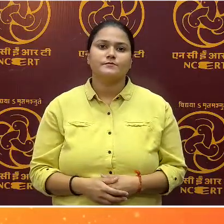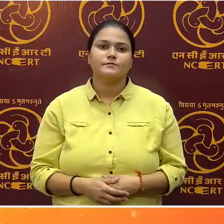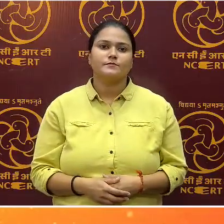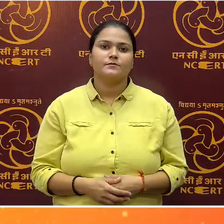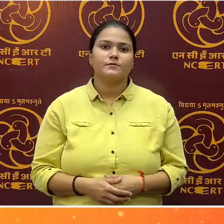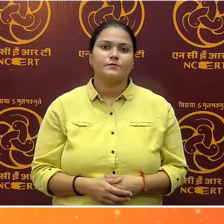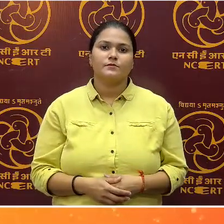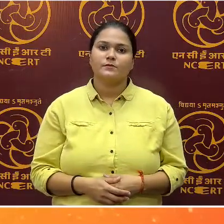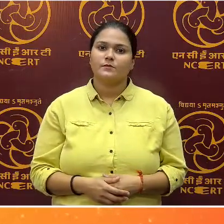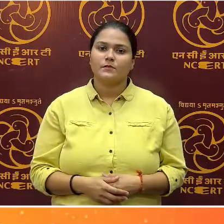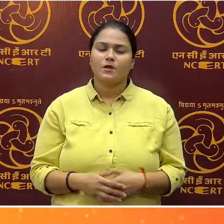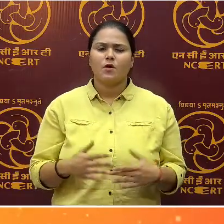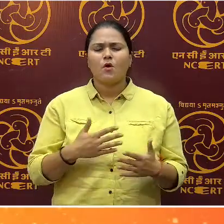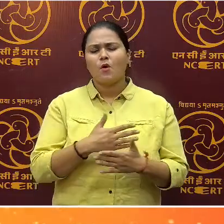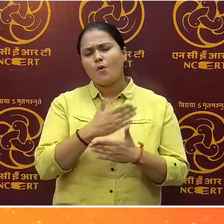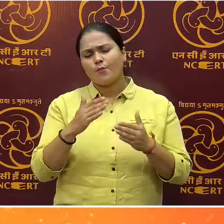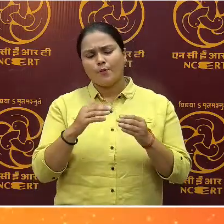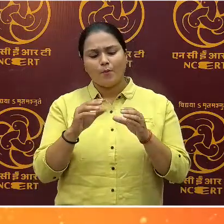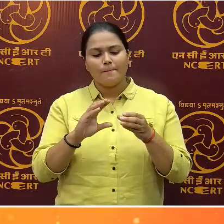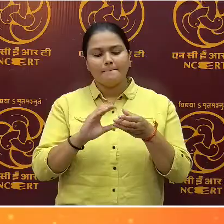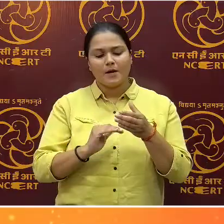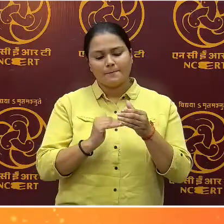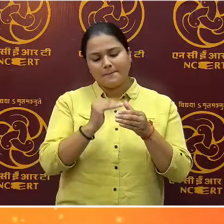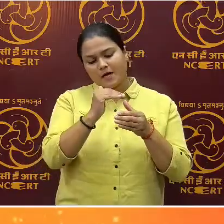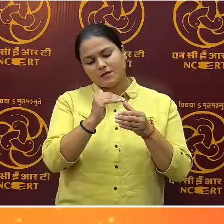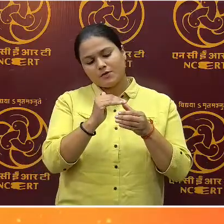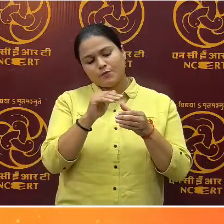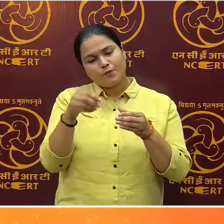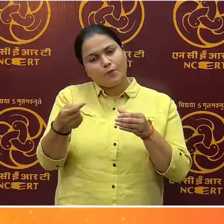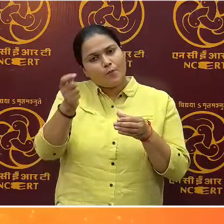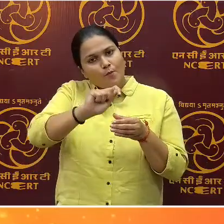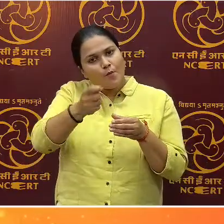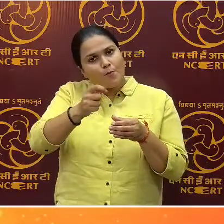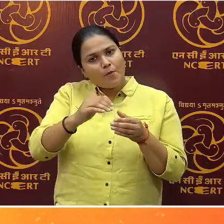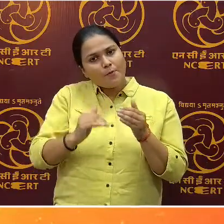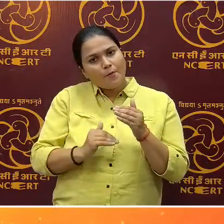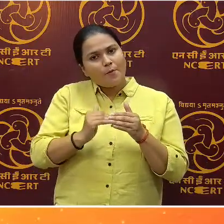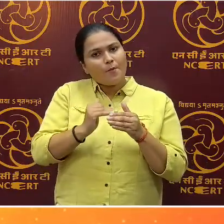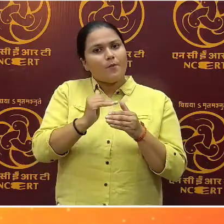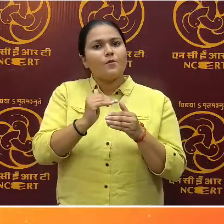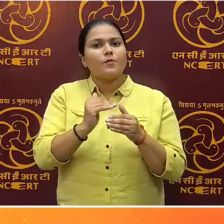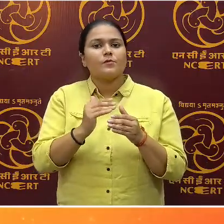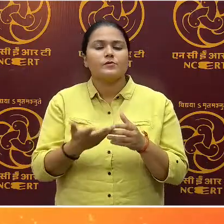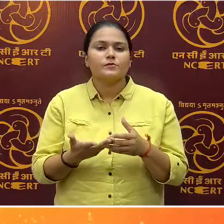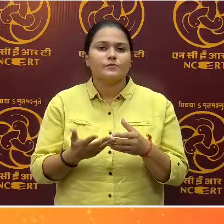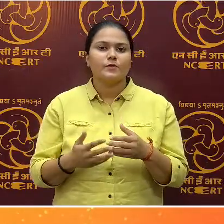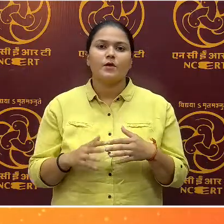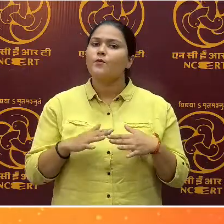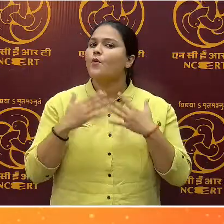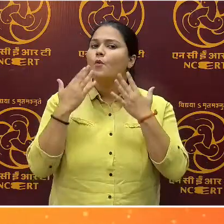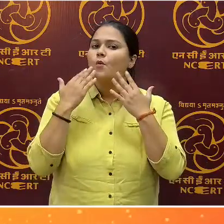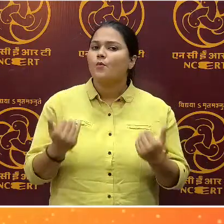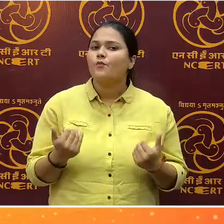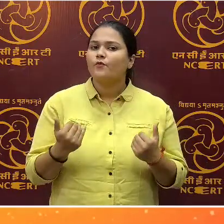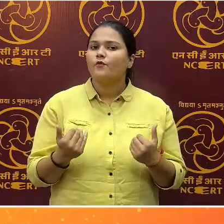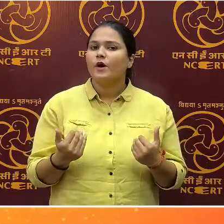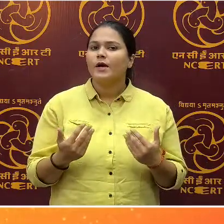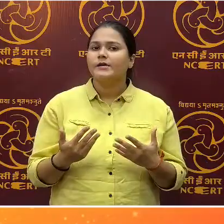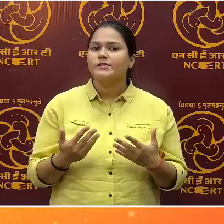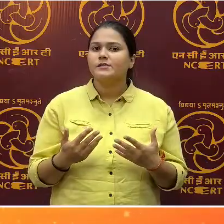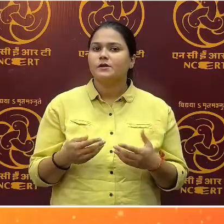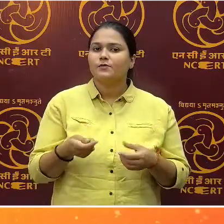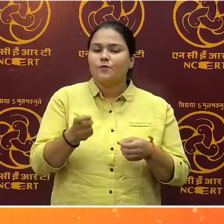empty spaces of liquids get filled. Yes? Yes. So we have seen that why the soluble